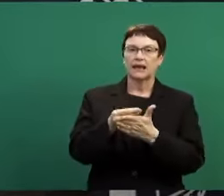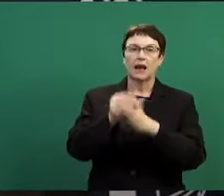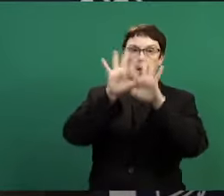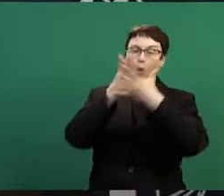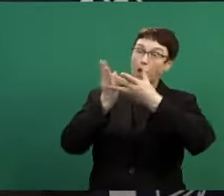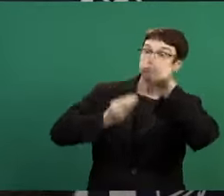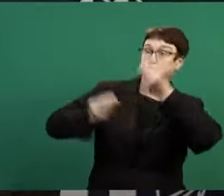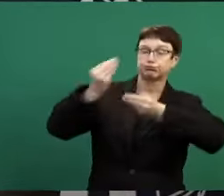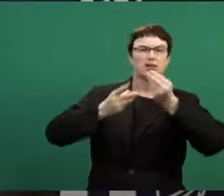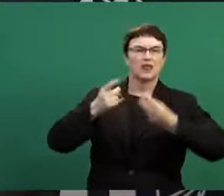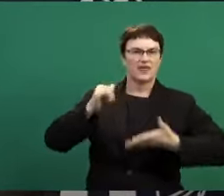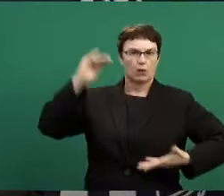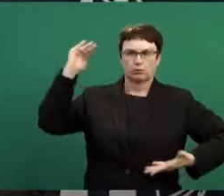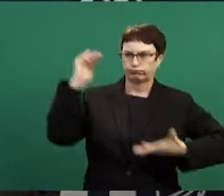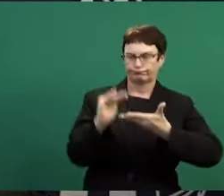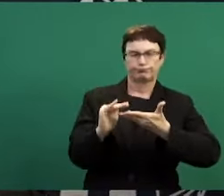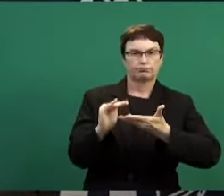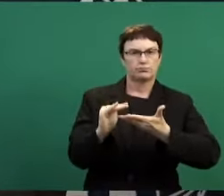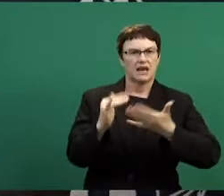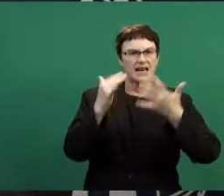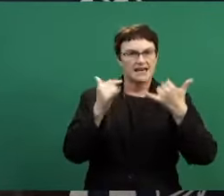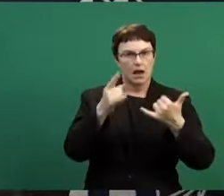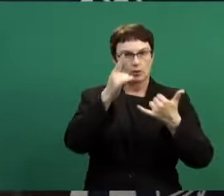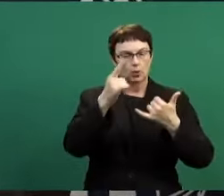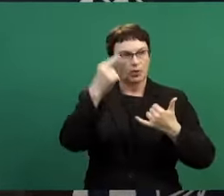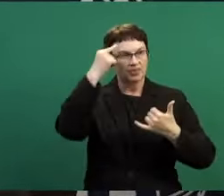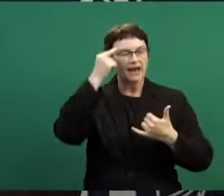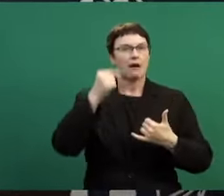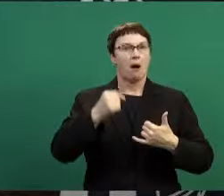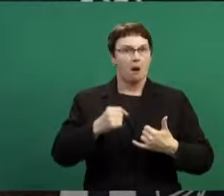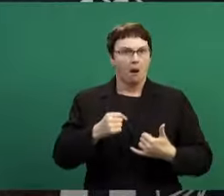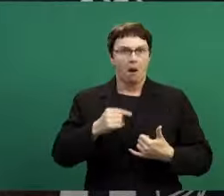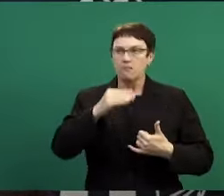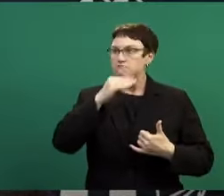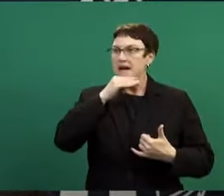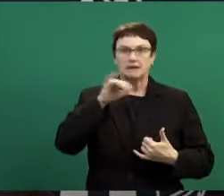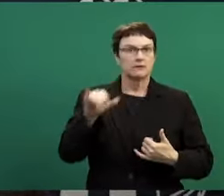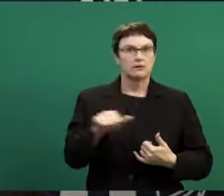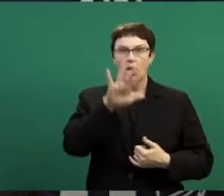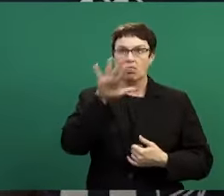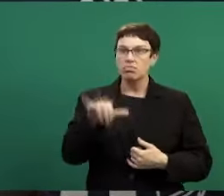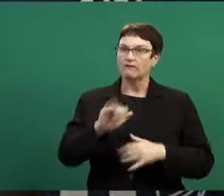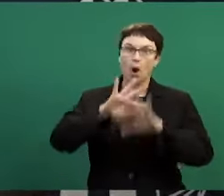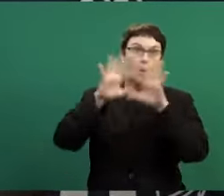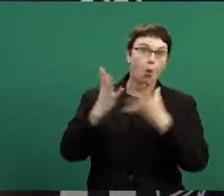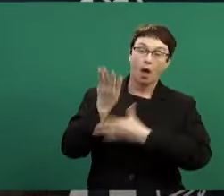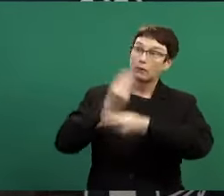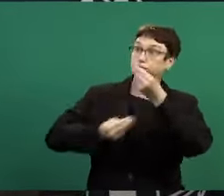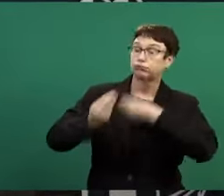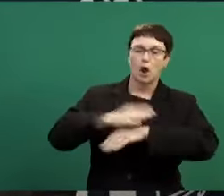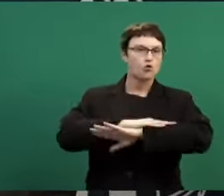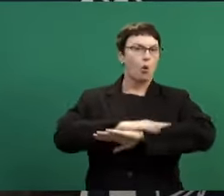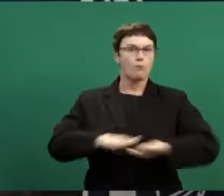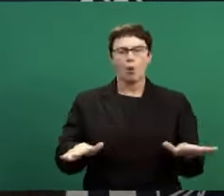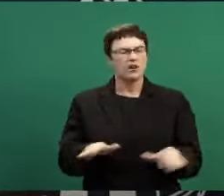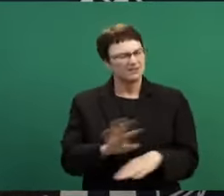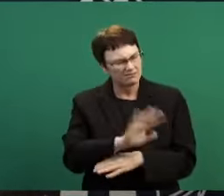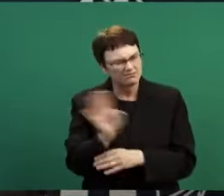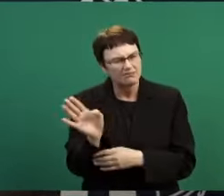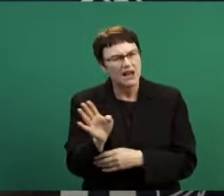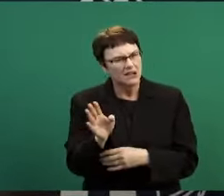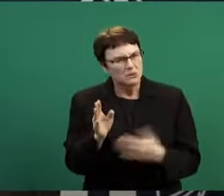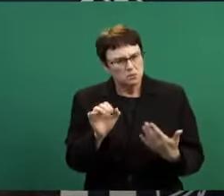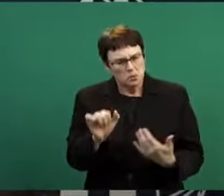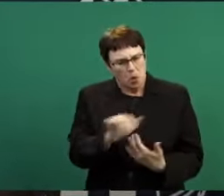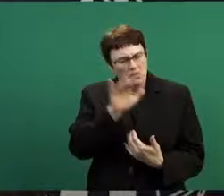in our share of global trade. That by any measure of GDP, South Africa